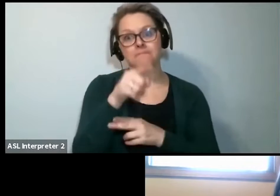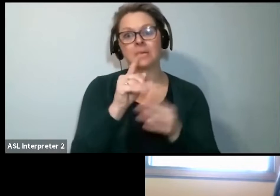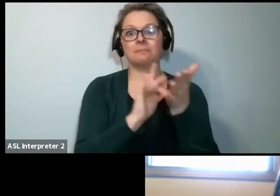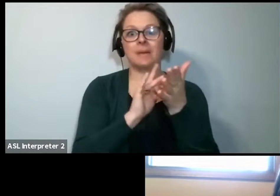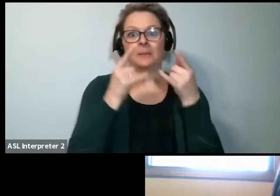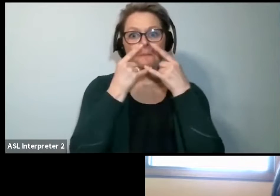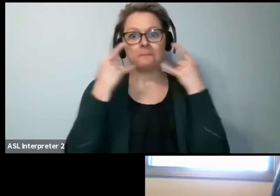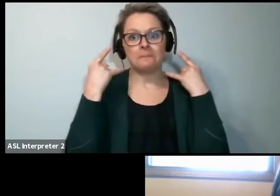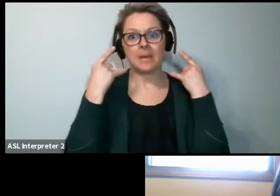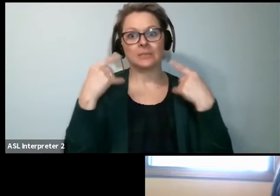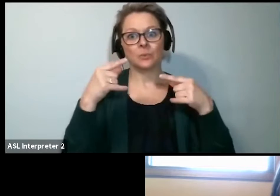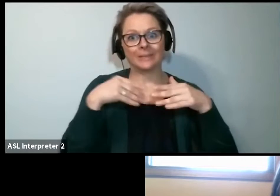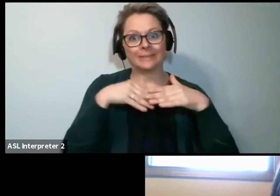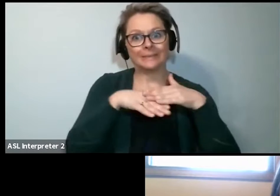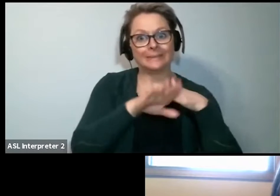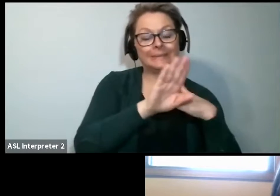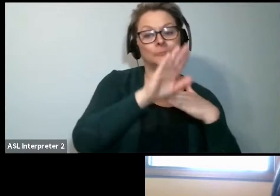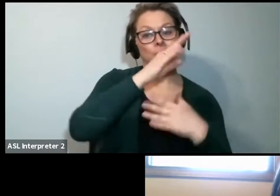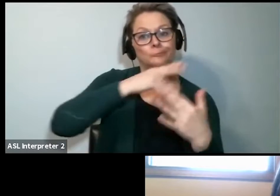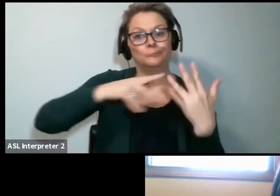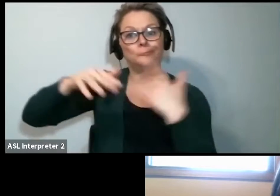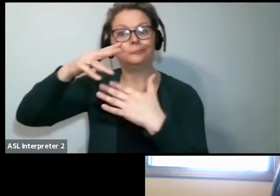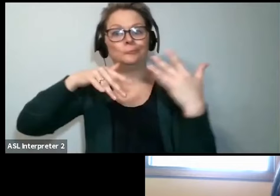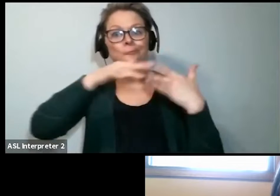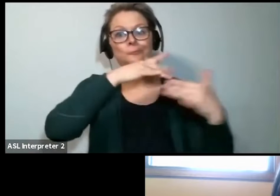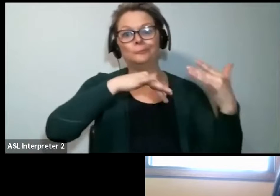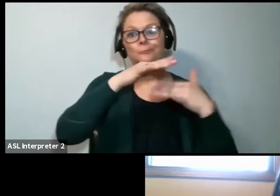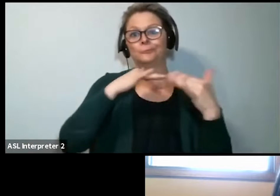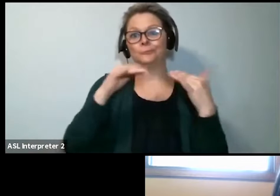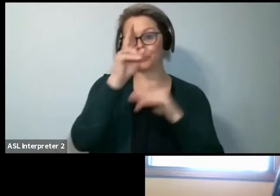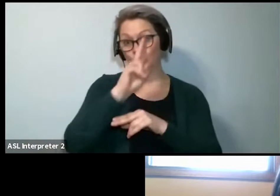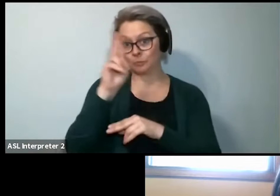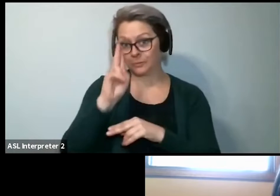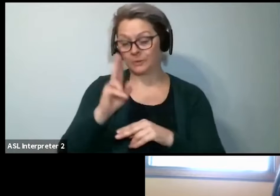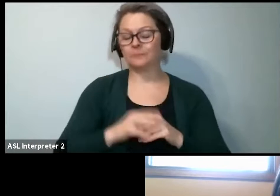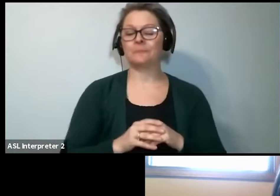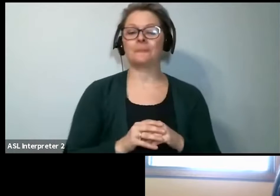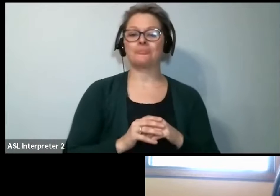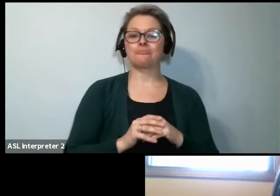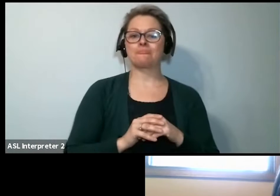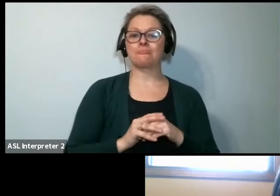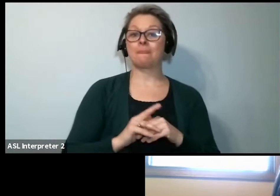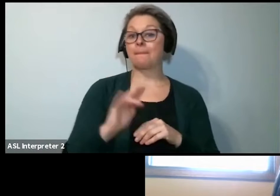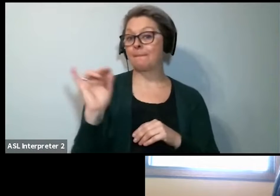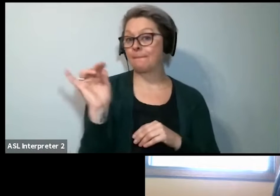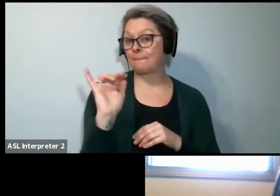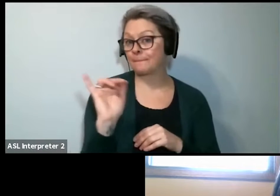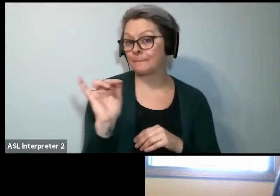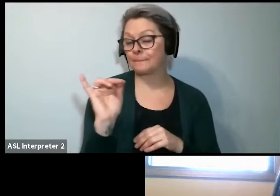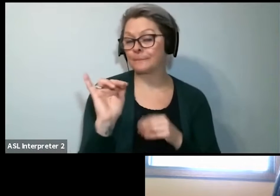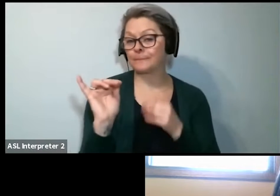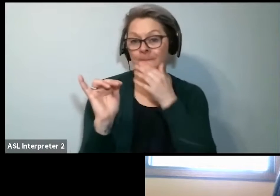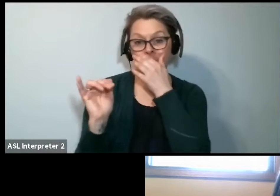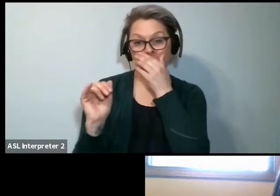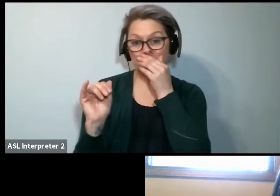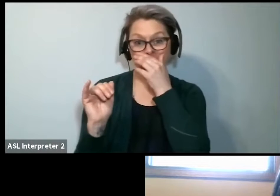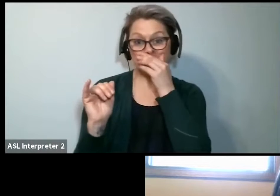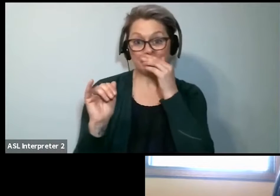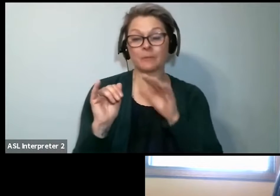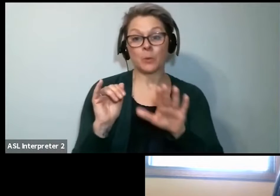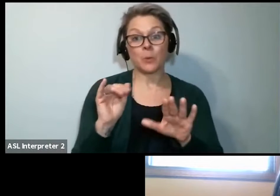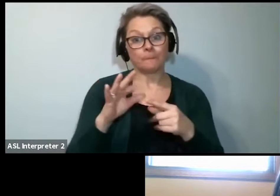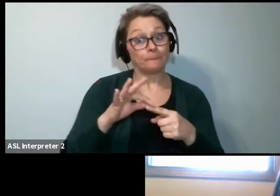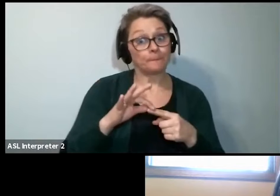mask when entering and moving around a healthcare facility. It also outlines that exceptions to the policy may need to be applied